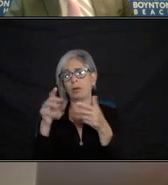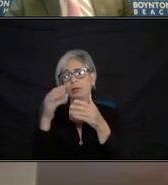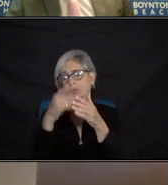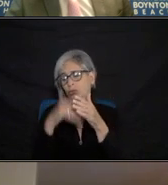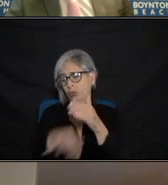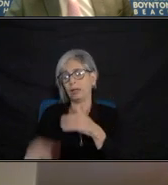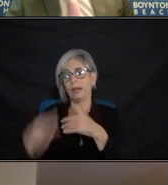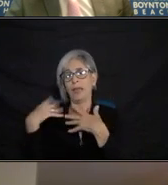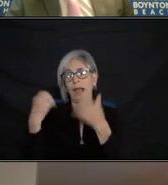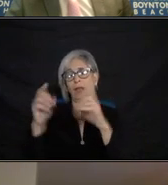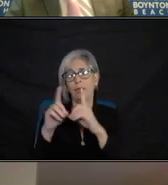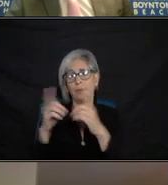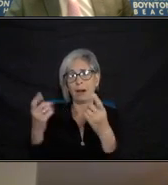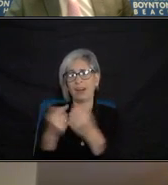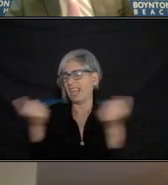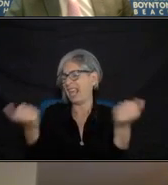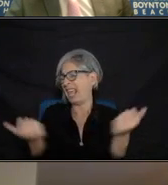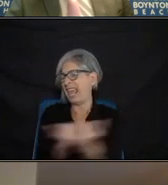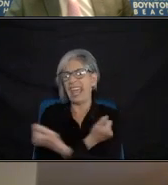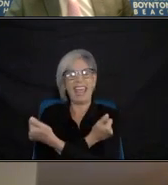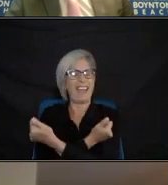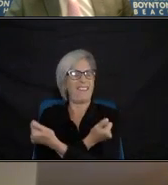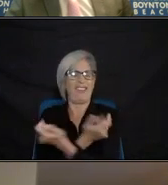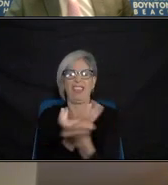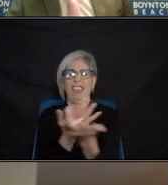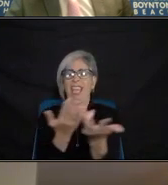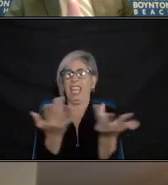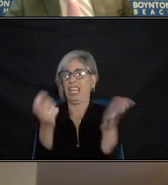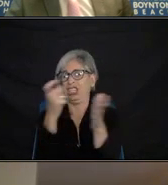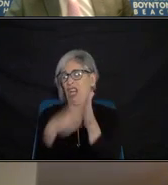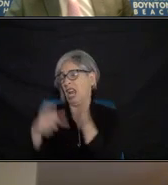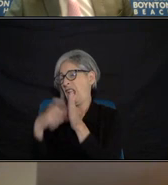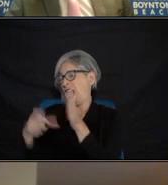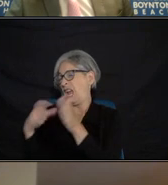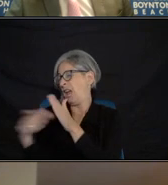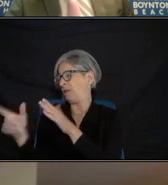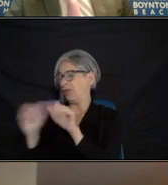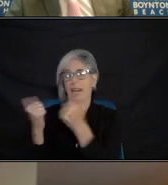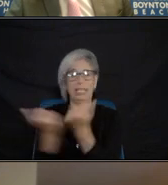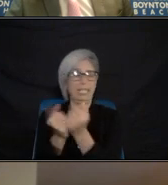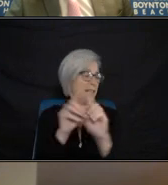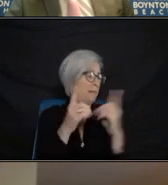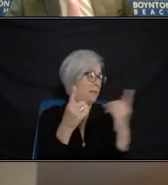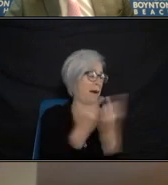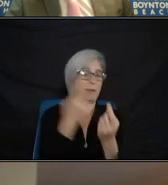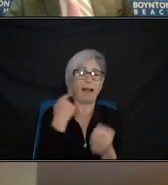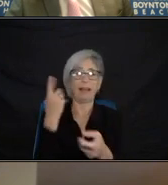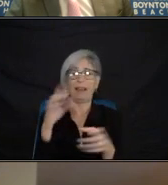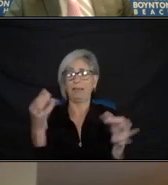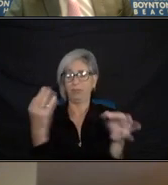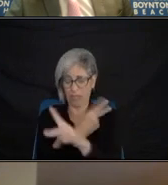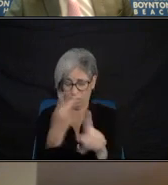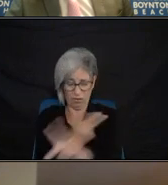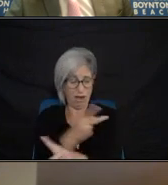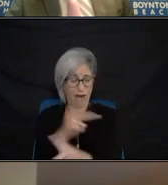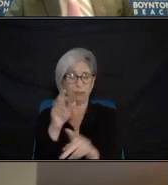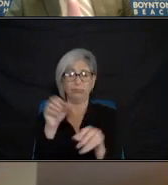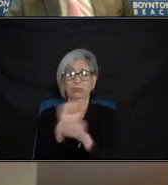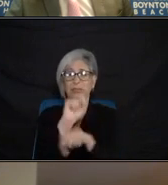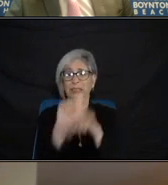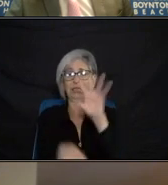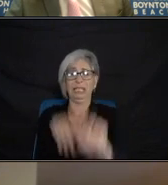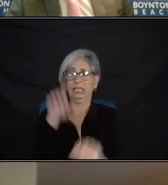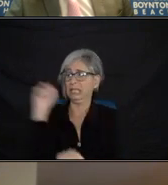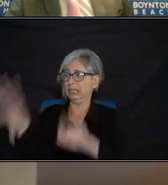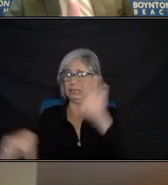Health Department, and every other chapter, verse, and department that I can figure out, right,